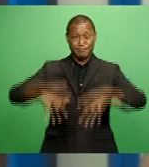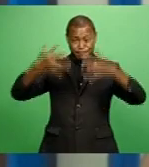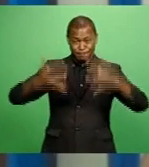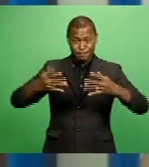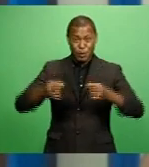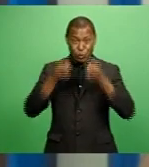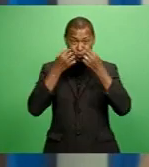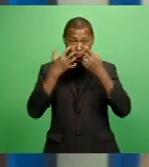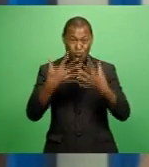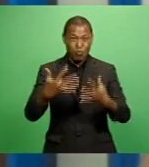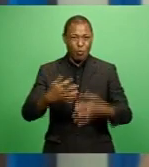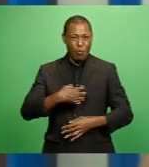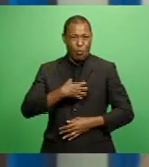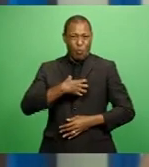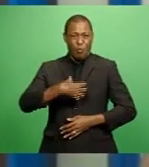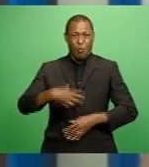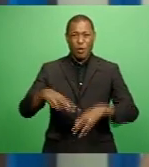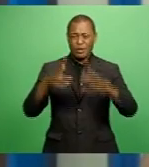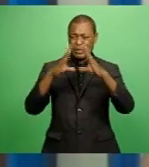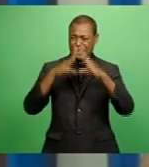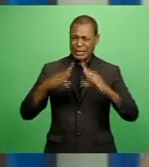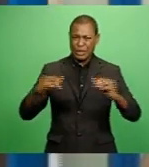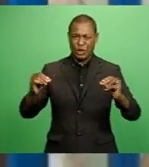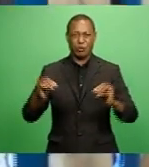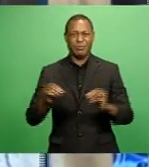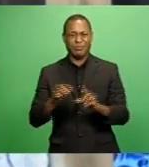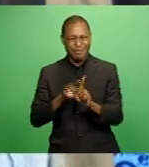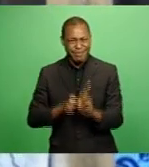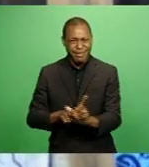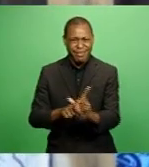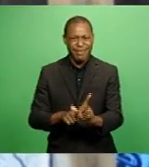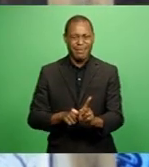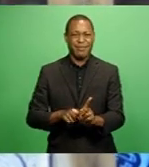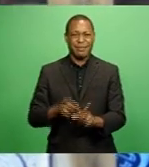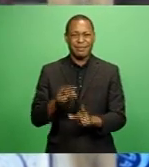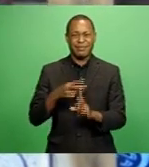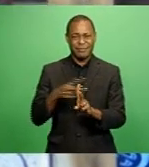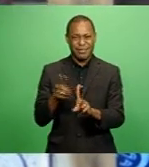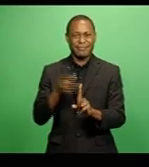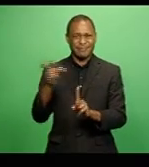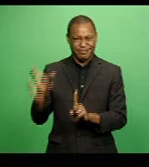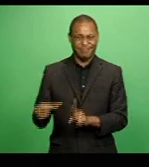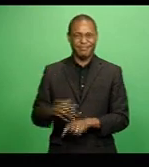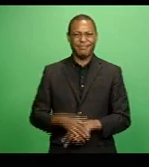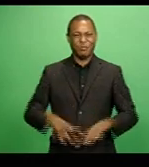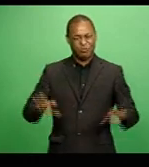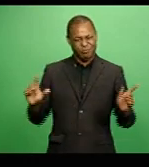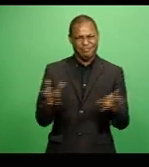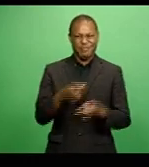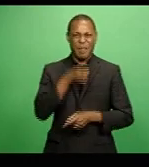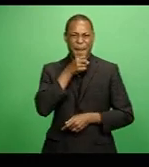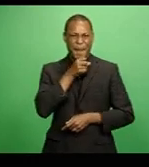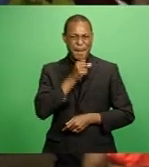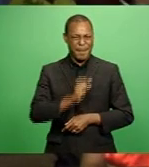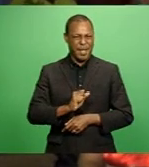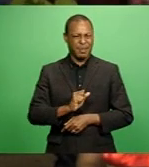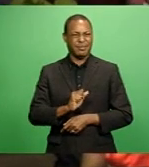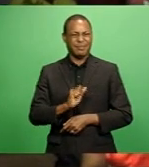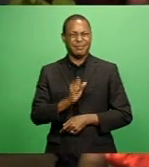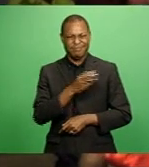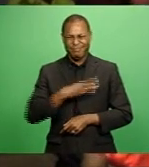Statistics reveal more young sexual perpetrators. And lack of male participation disappoints